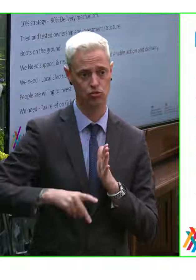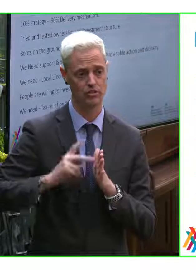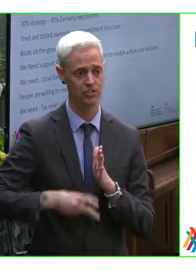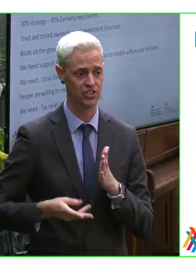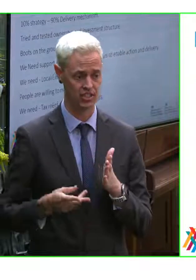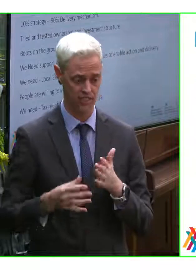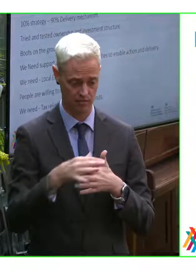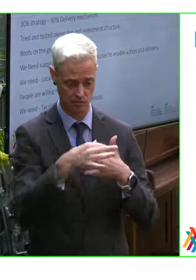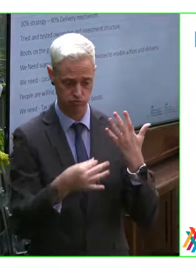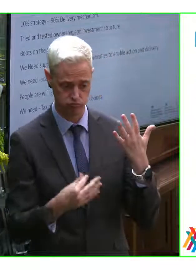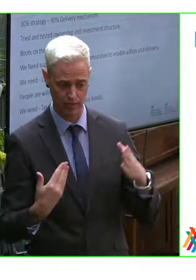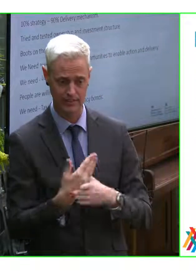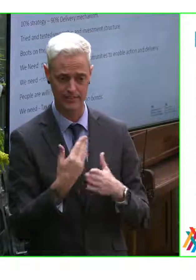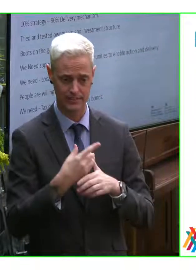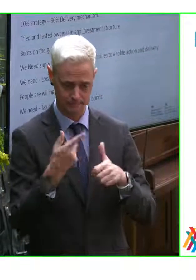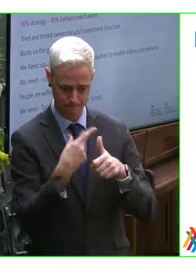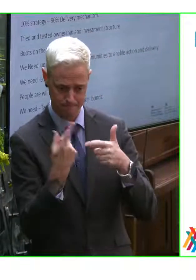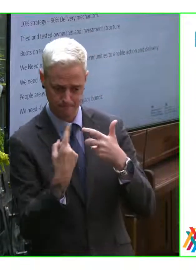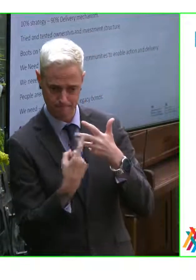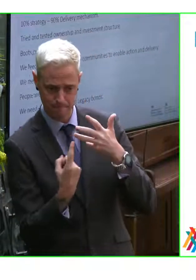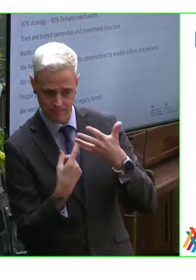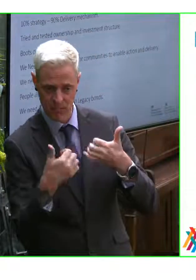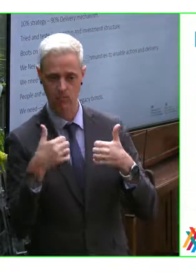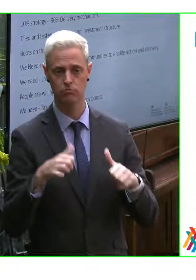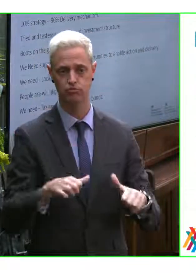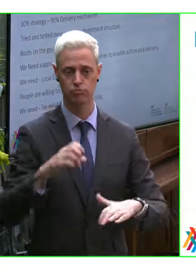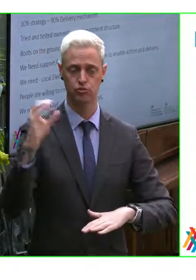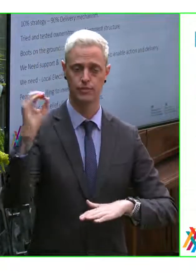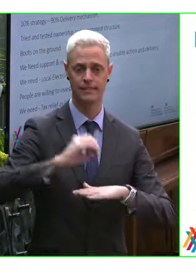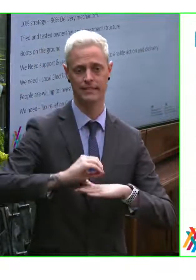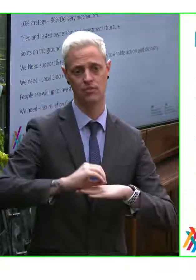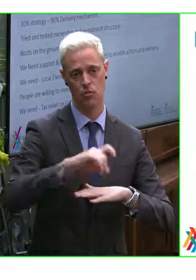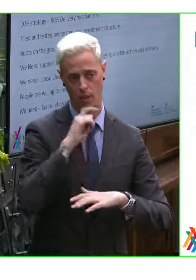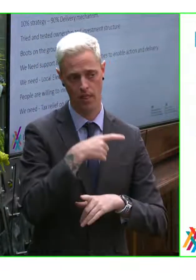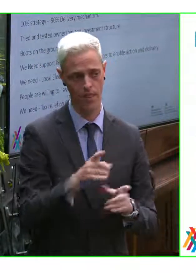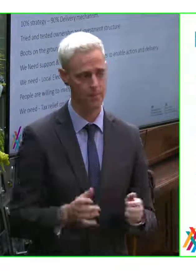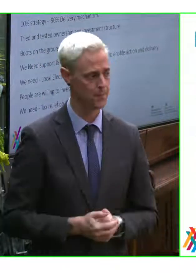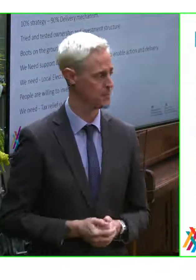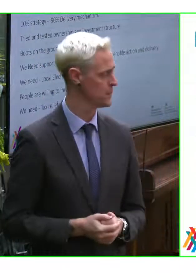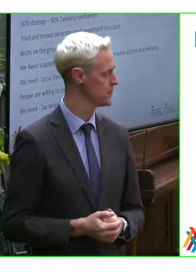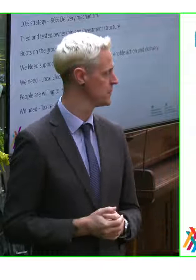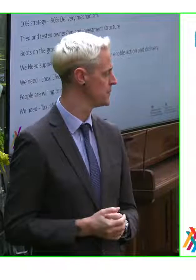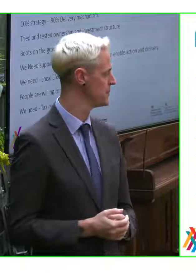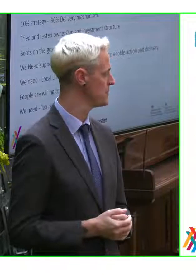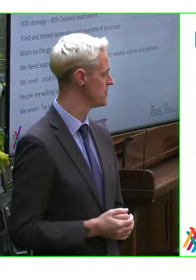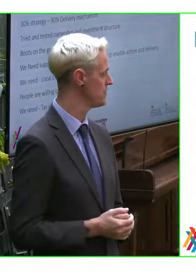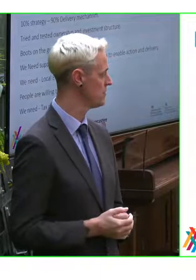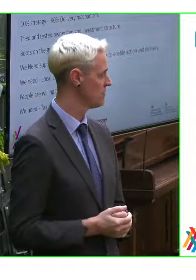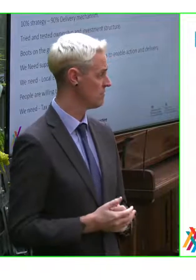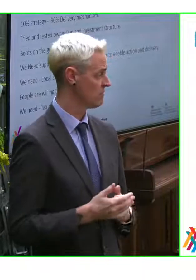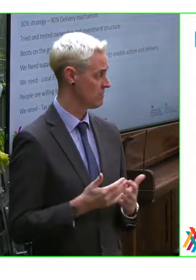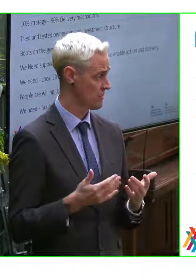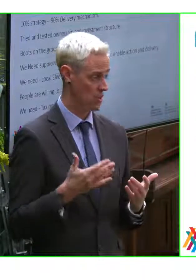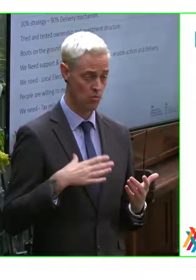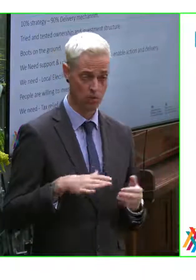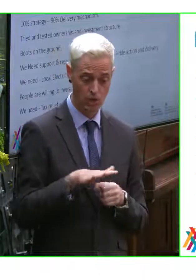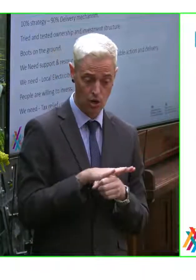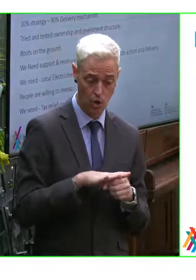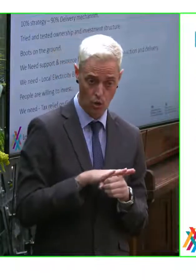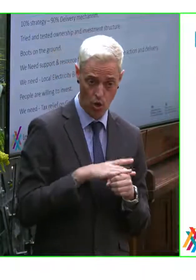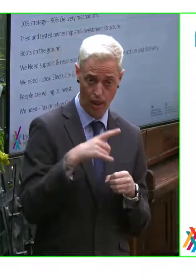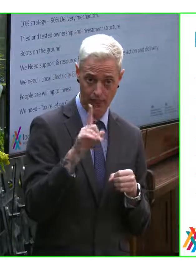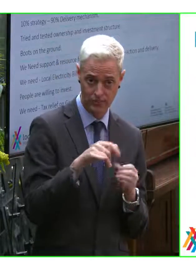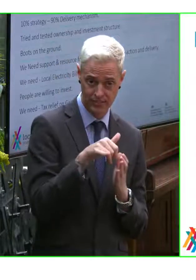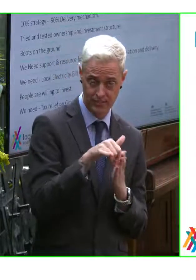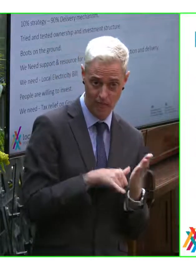grassroots activity. All 3 things are going to be key to get us to net zero. We would like a local electricity bill. We'd love to be able